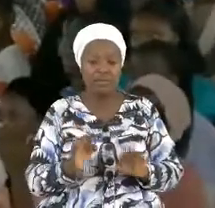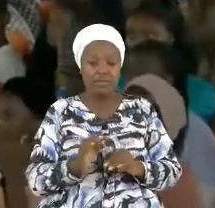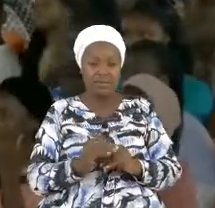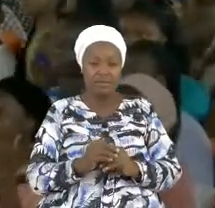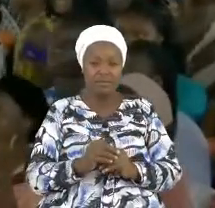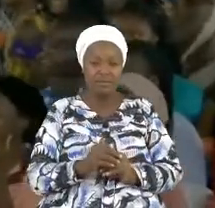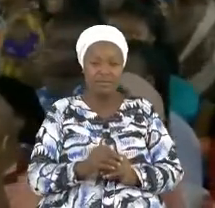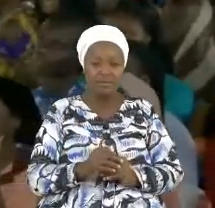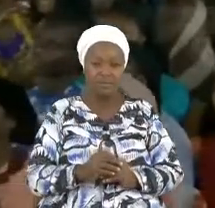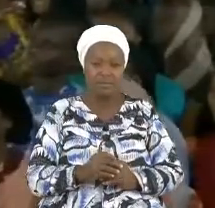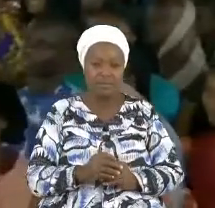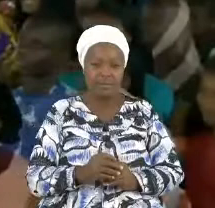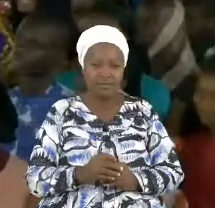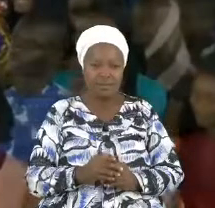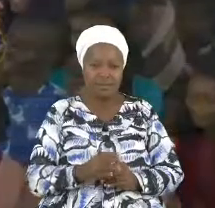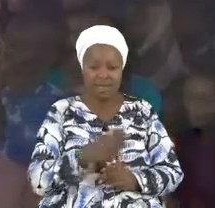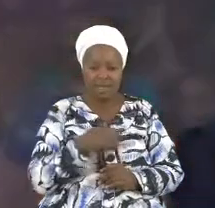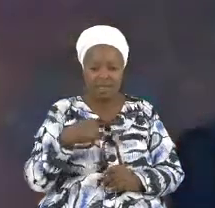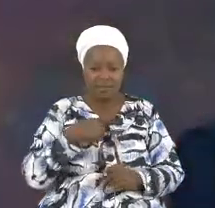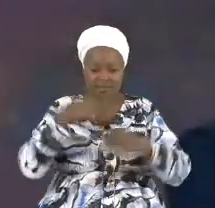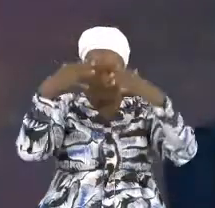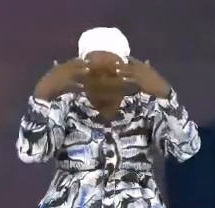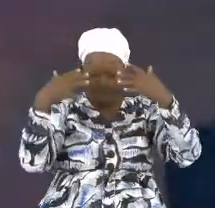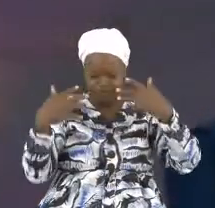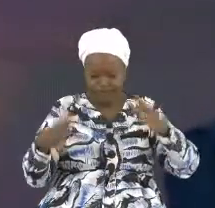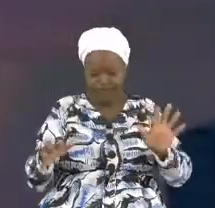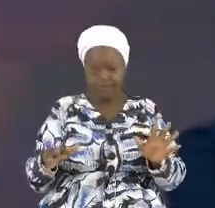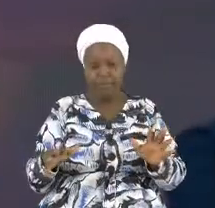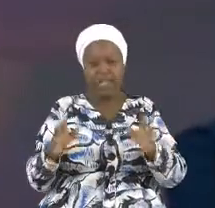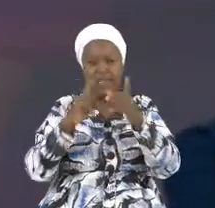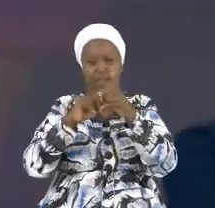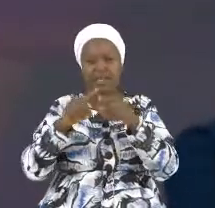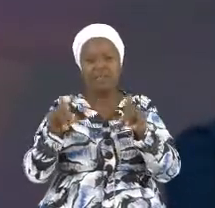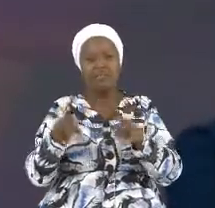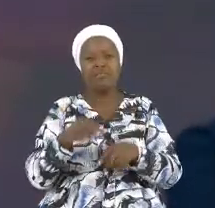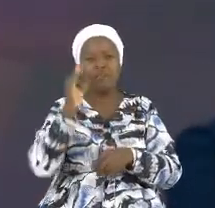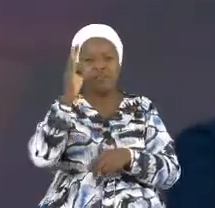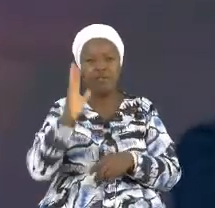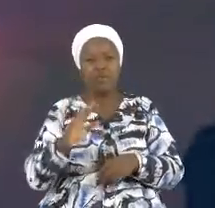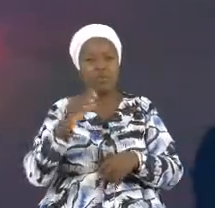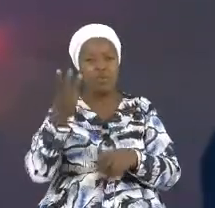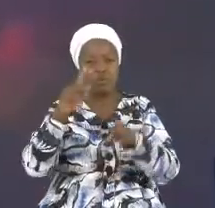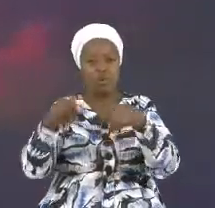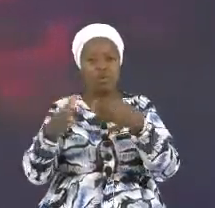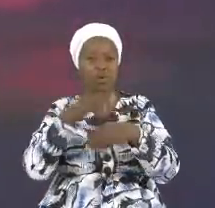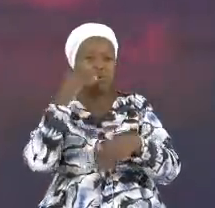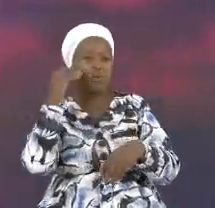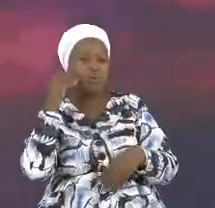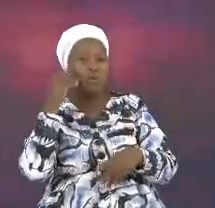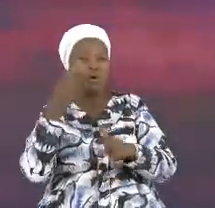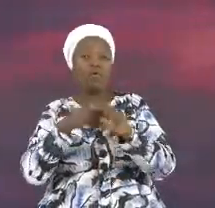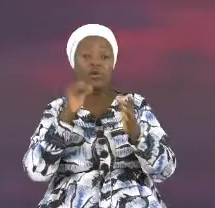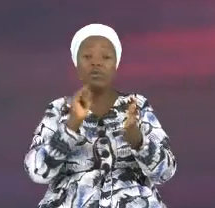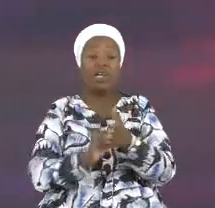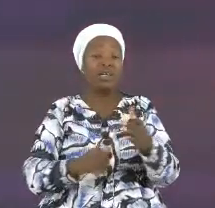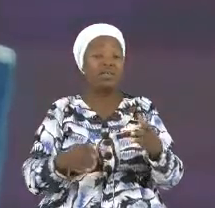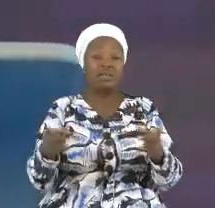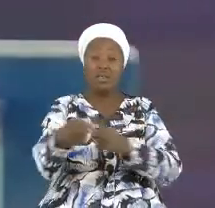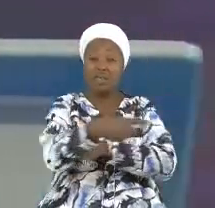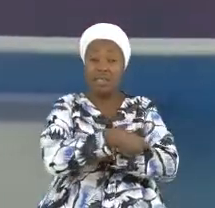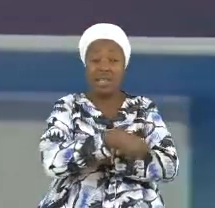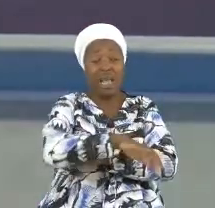And we finished. And I was going back home from that day. Anytime he perceived